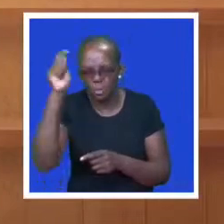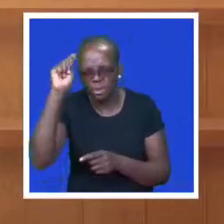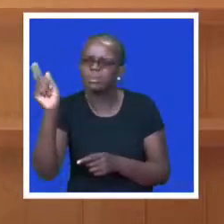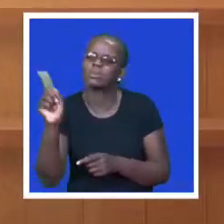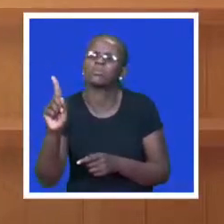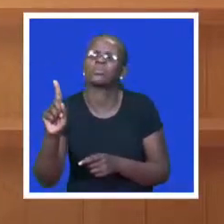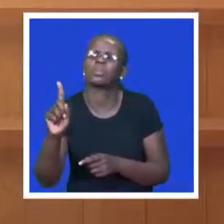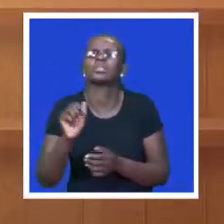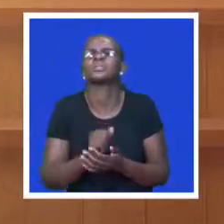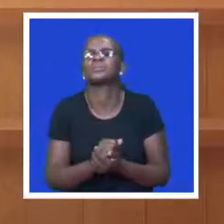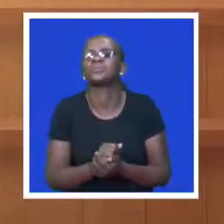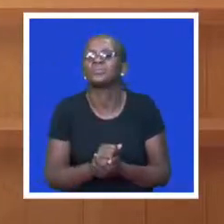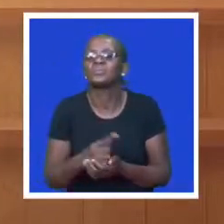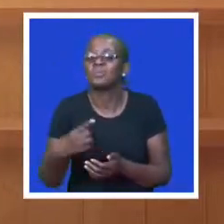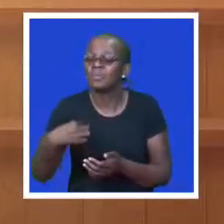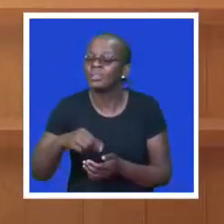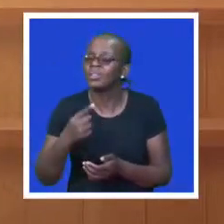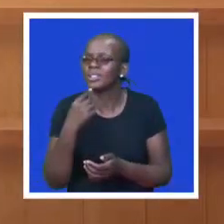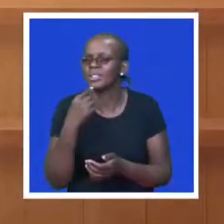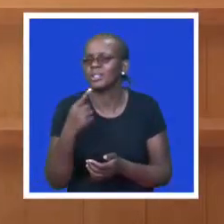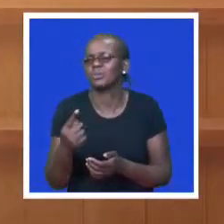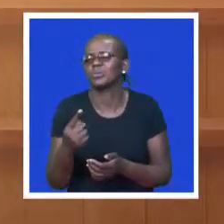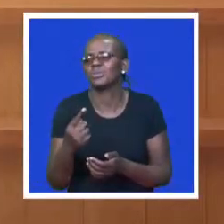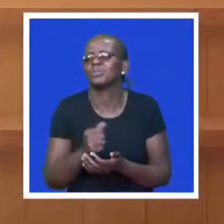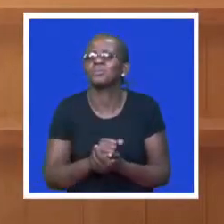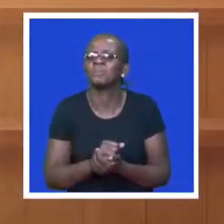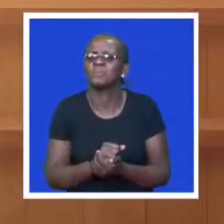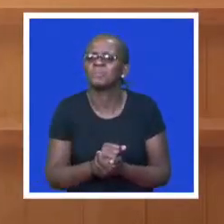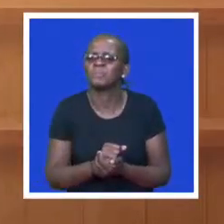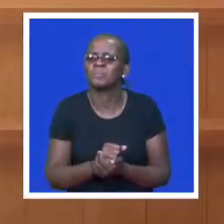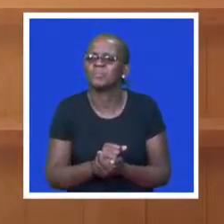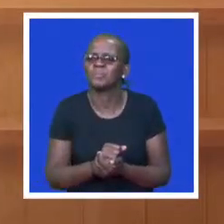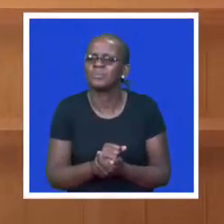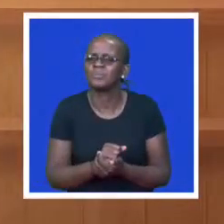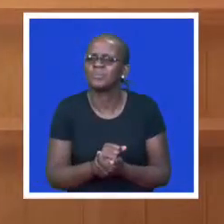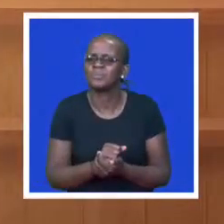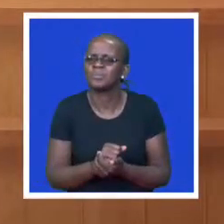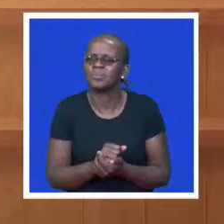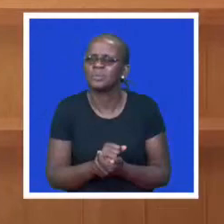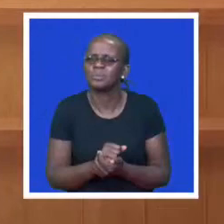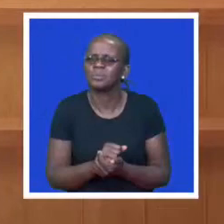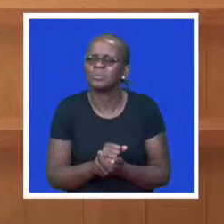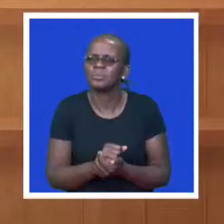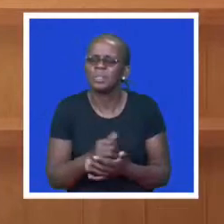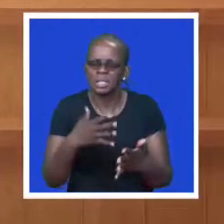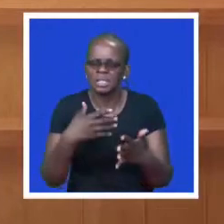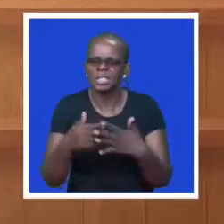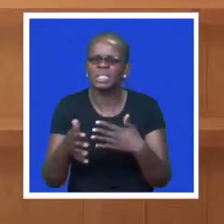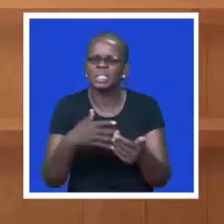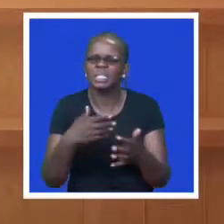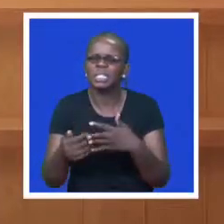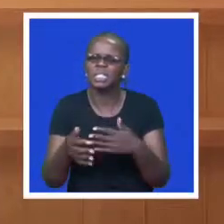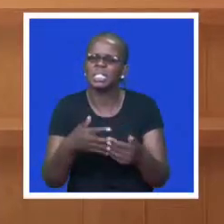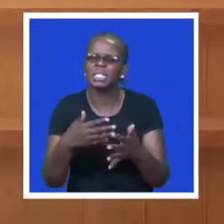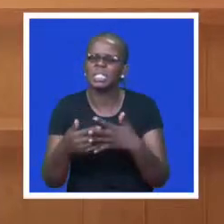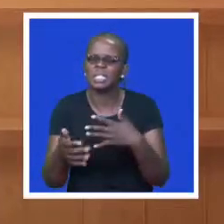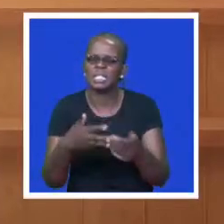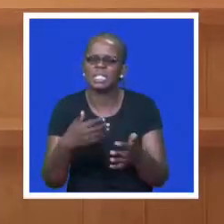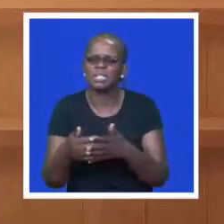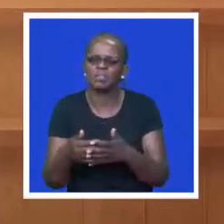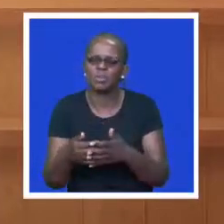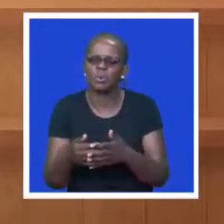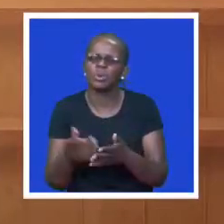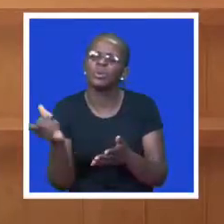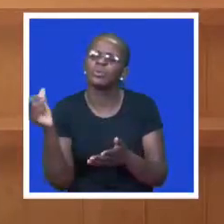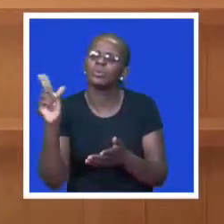my dear Lena, thank you. Sin, we can define sin as a disobedience against the will of God.